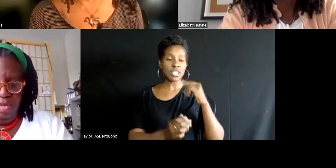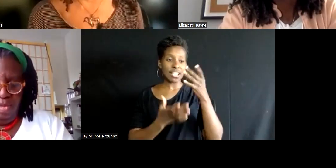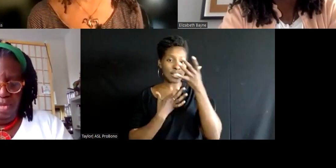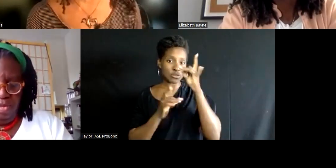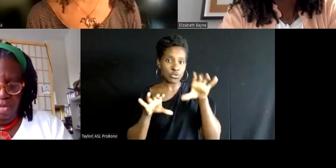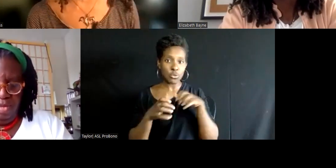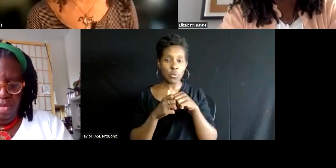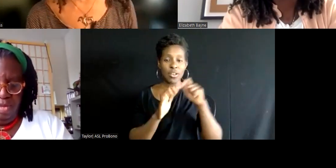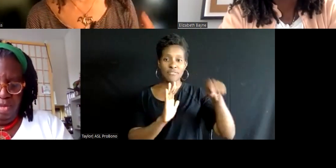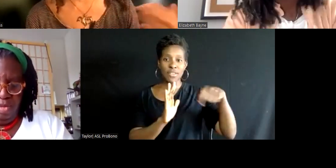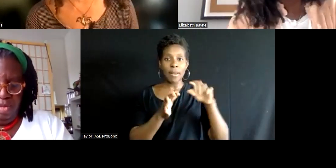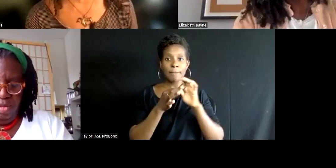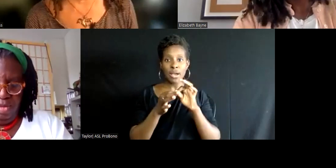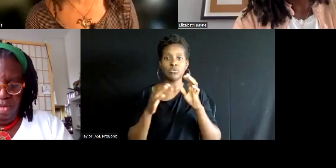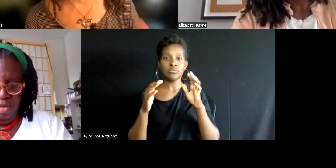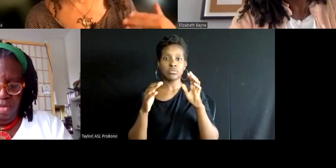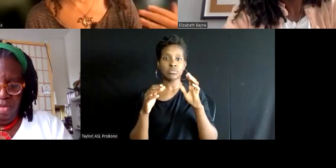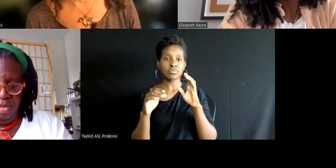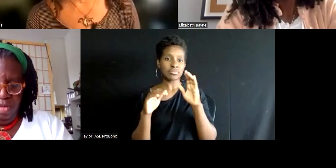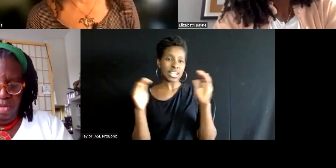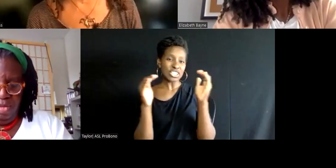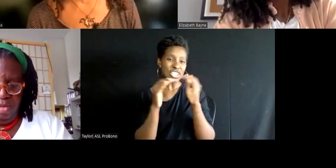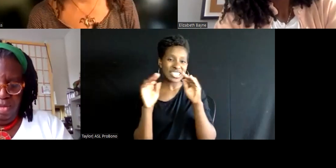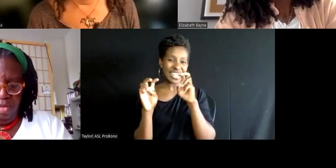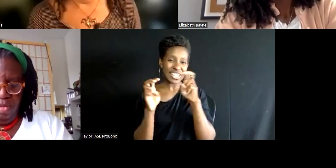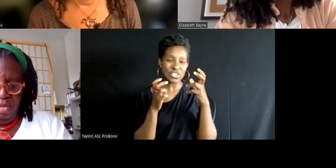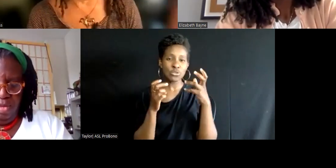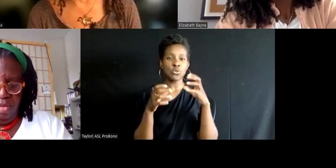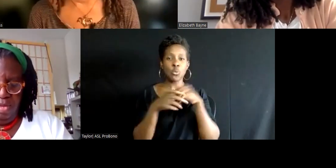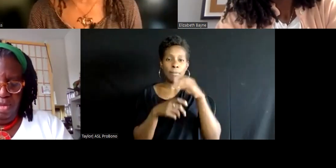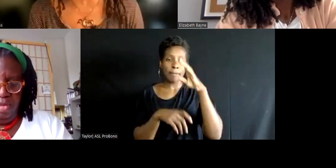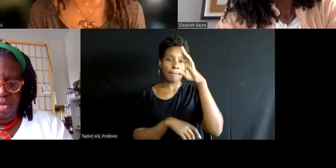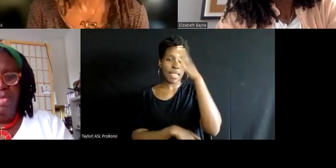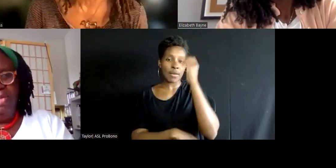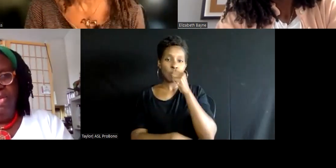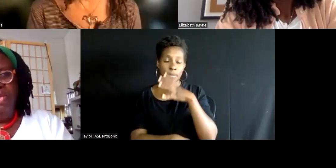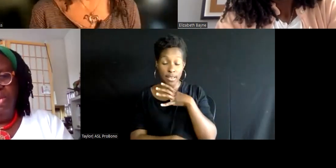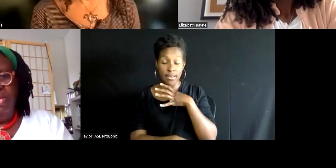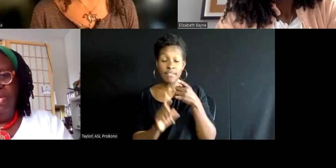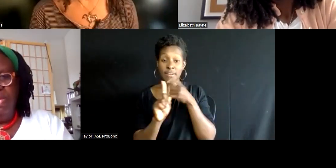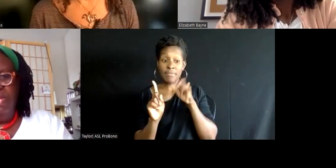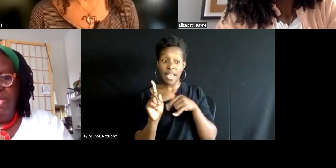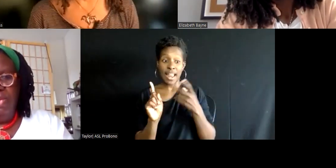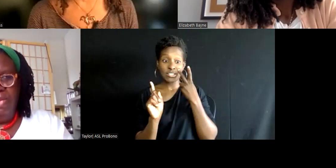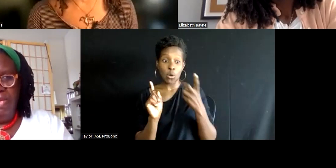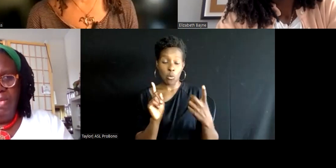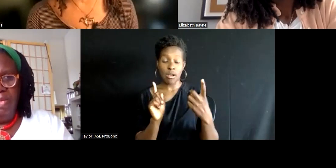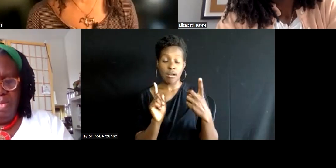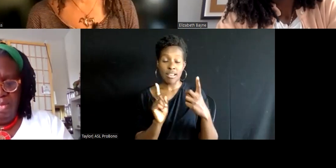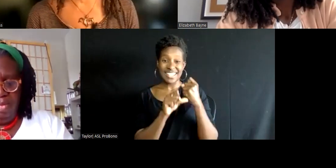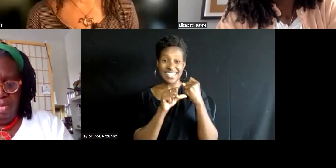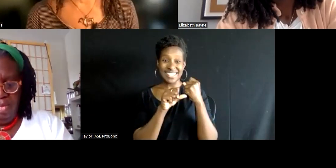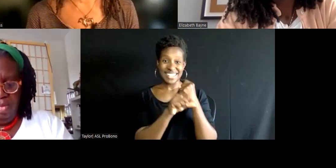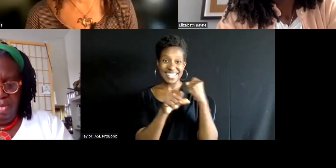justice issues and Black women. In the course of that, I ran across this statistic that HIV